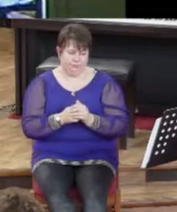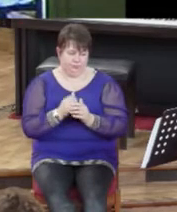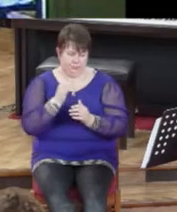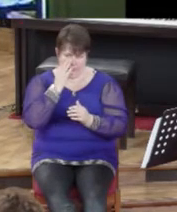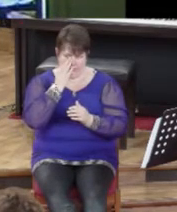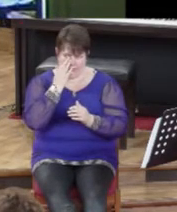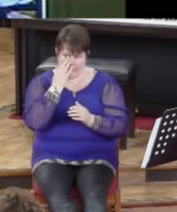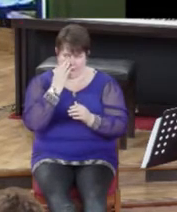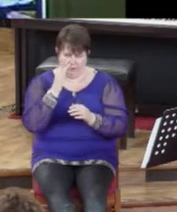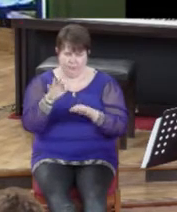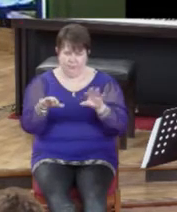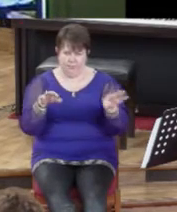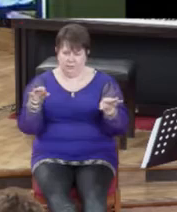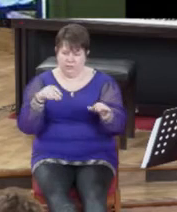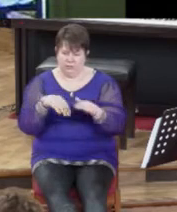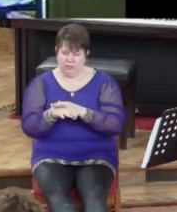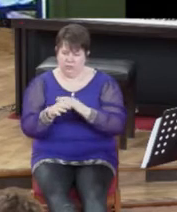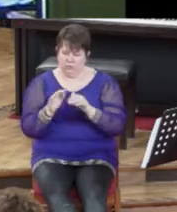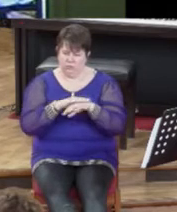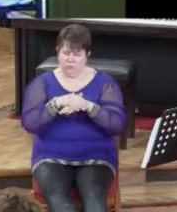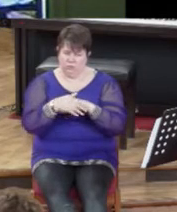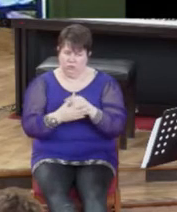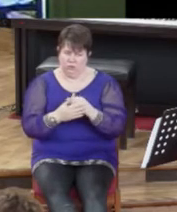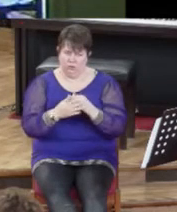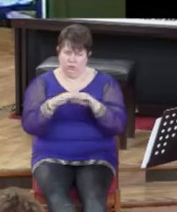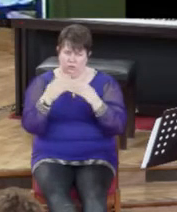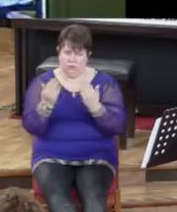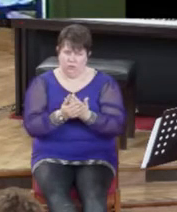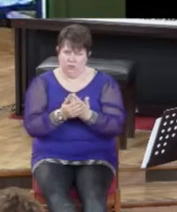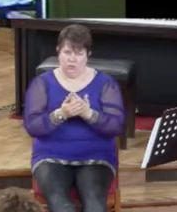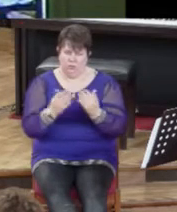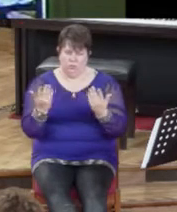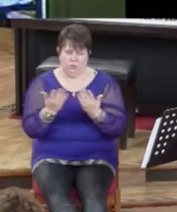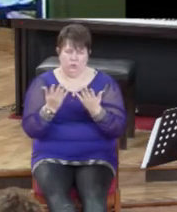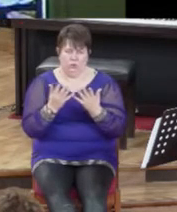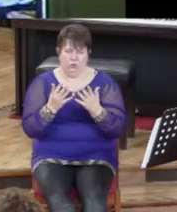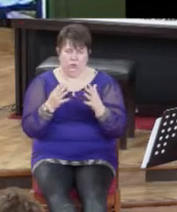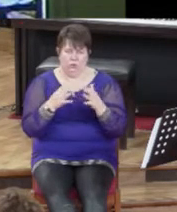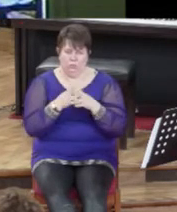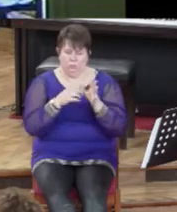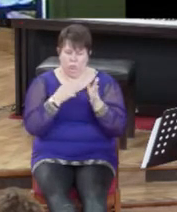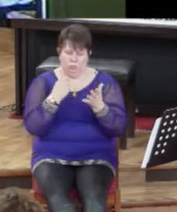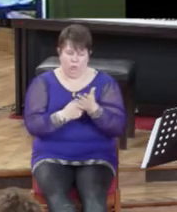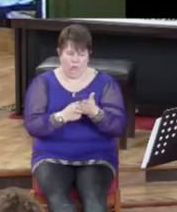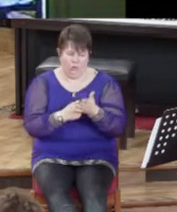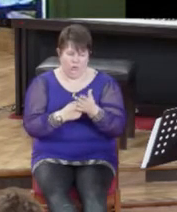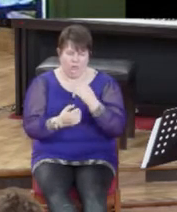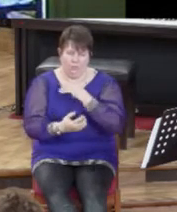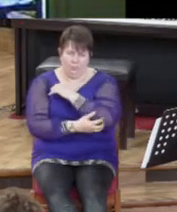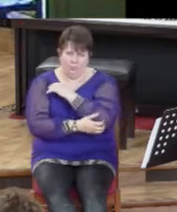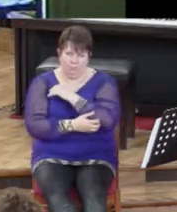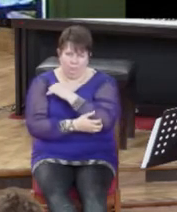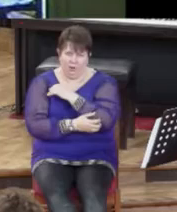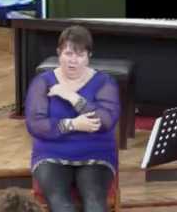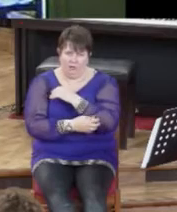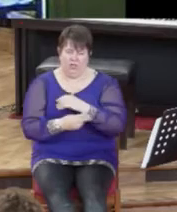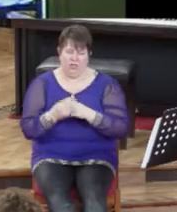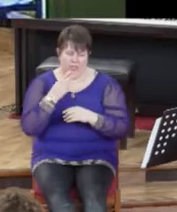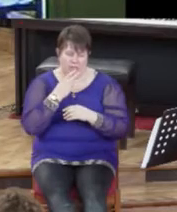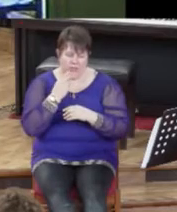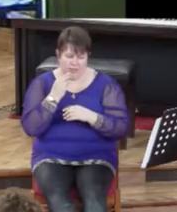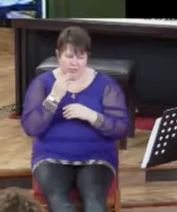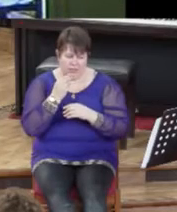places in our world where war and violence and poverty and need are